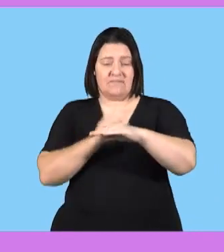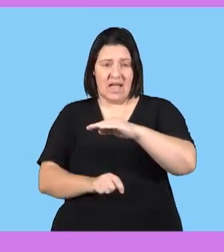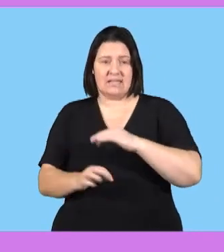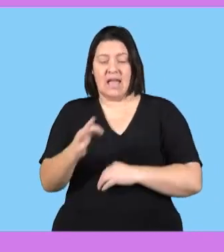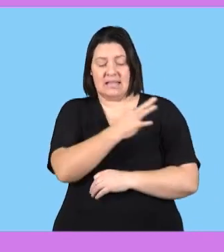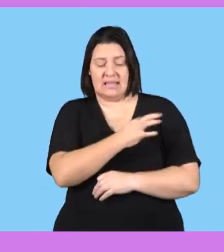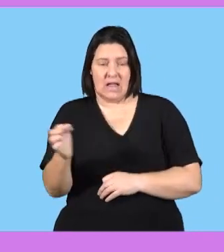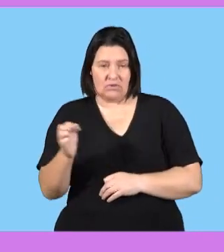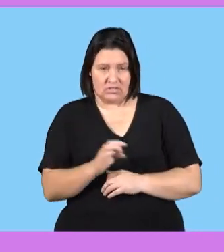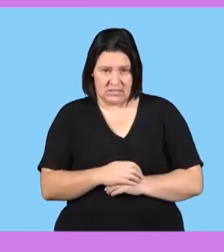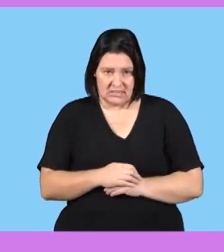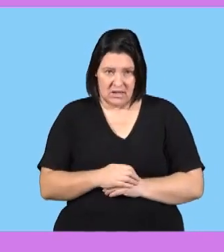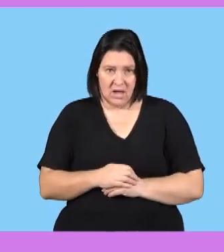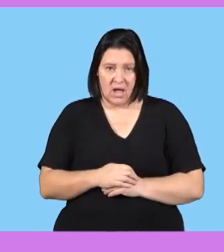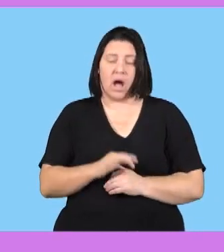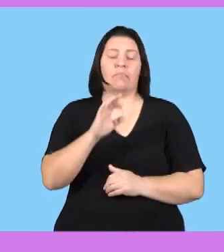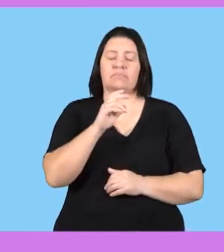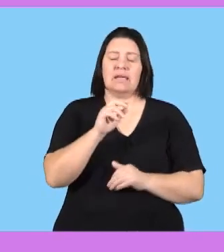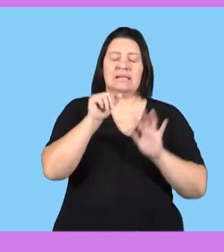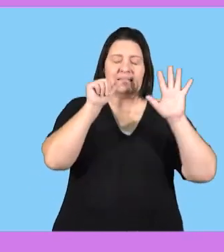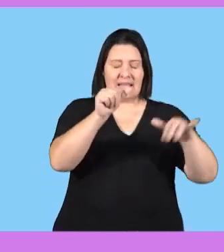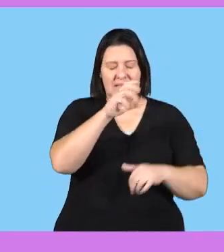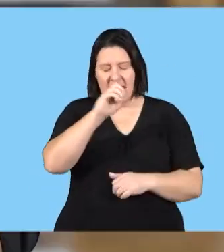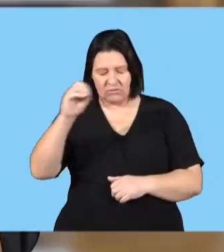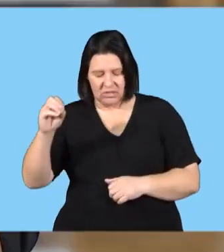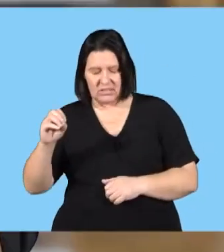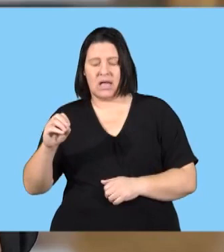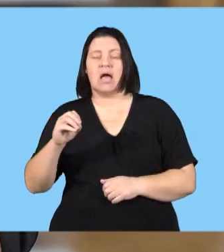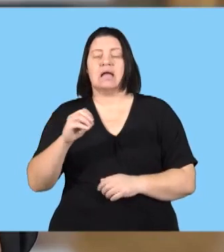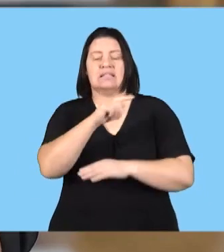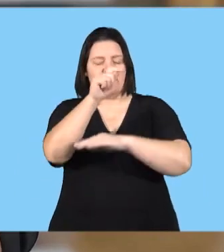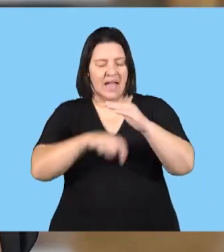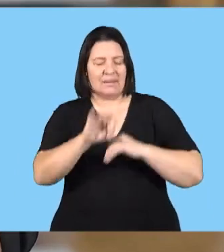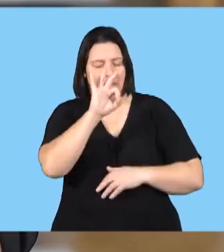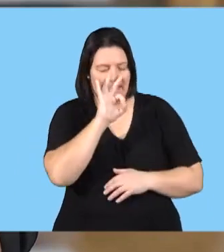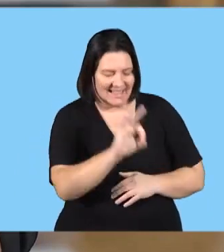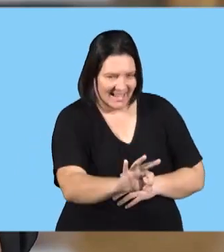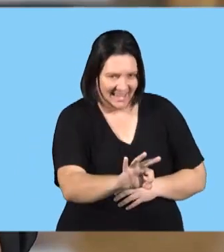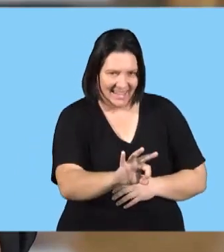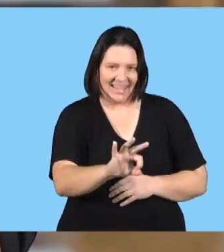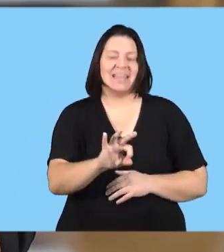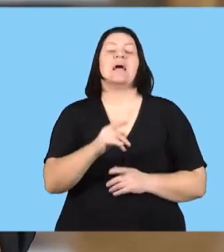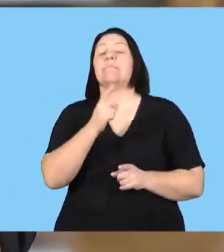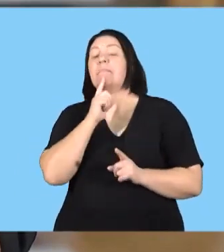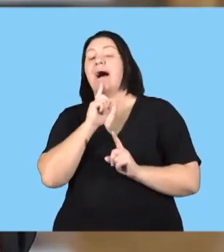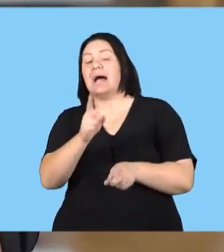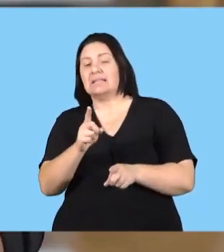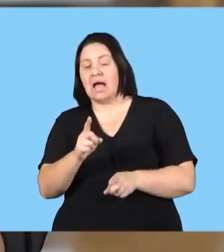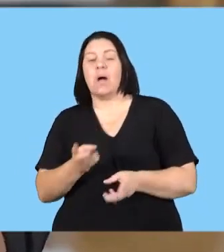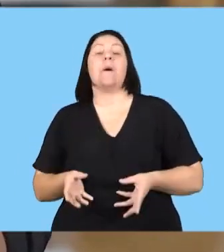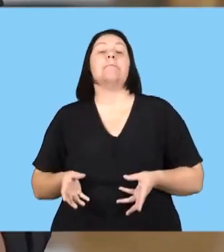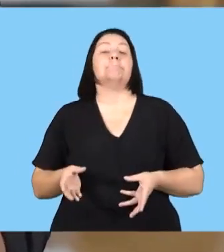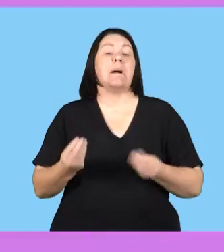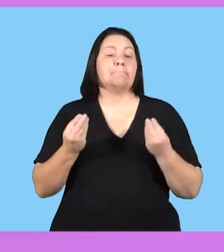by 3. Let's press the calculator together. 600 divided by 3. Therefore,